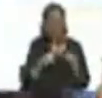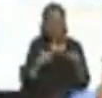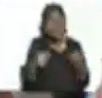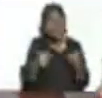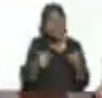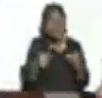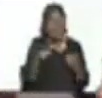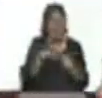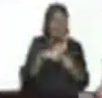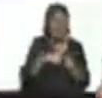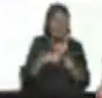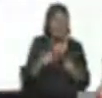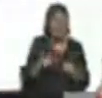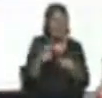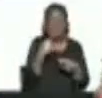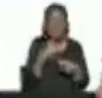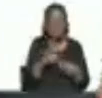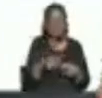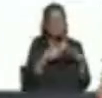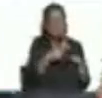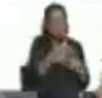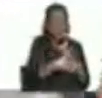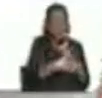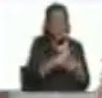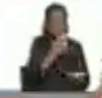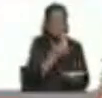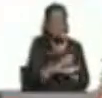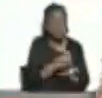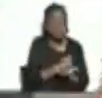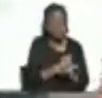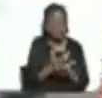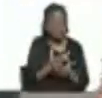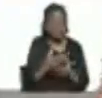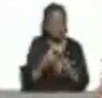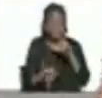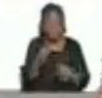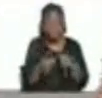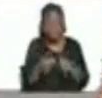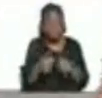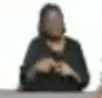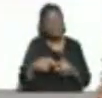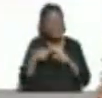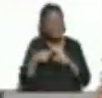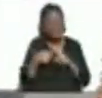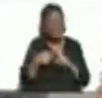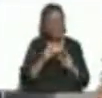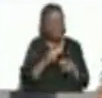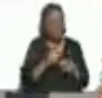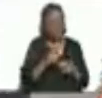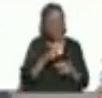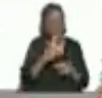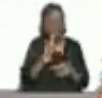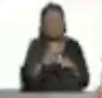Shriver's passport be returned to her. The judge imposed several restrictions, though, ordering the 36-year-old American not to come